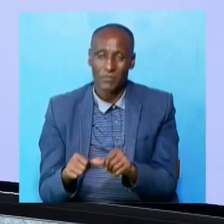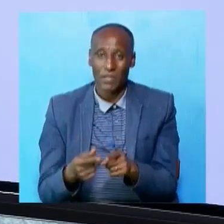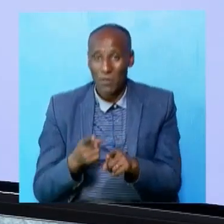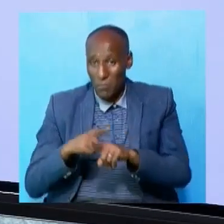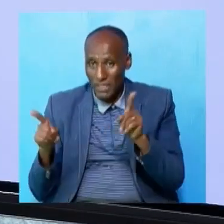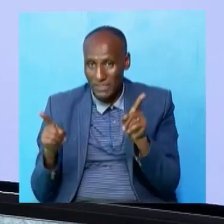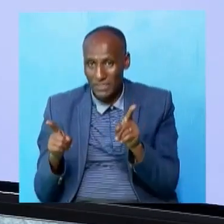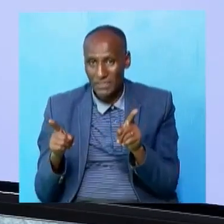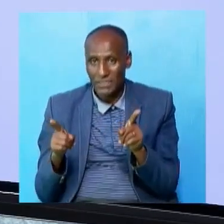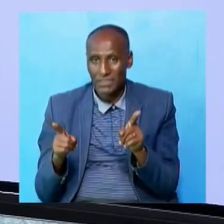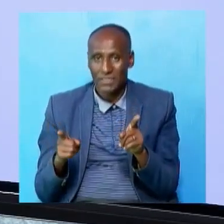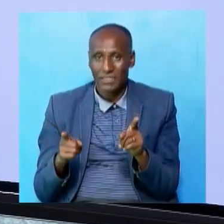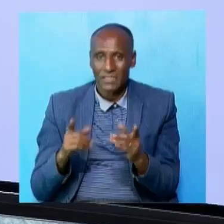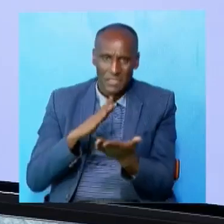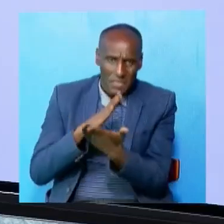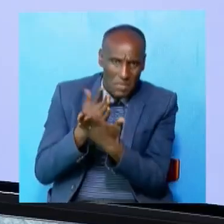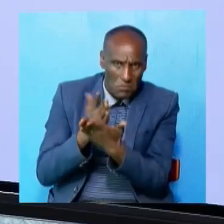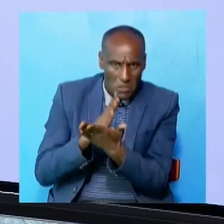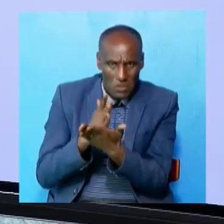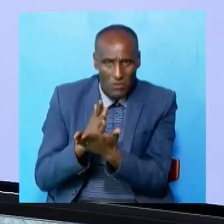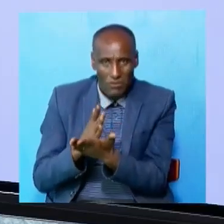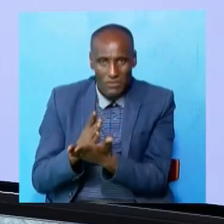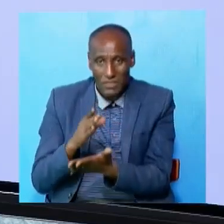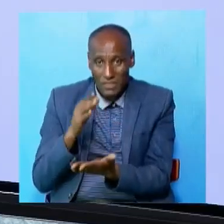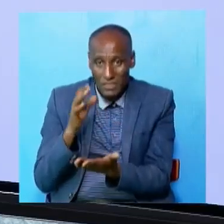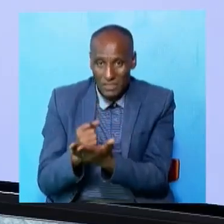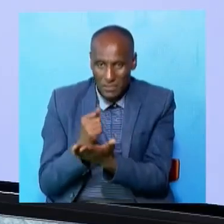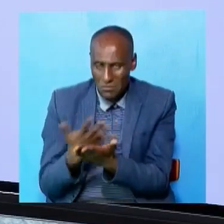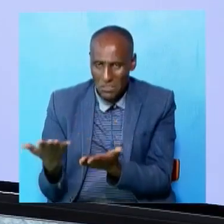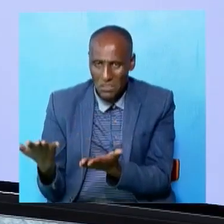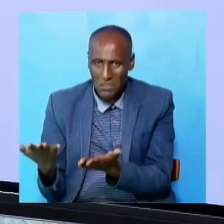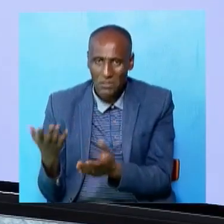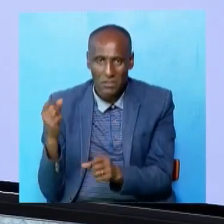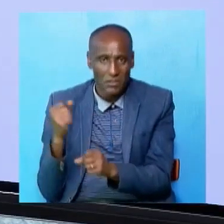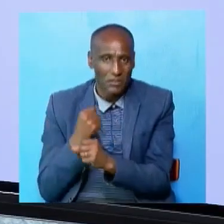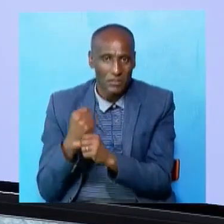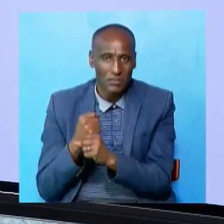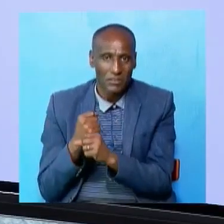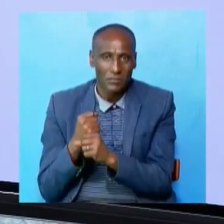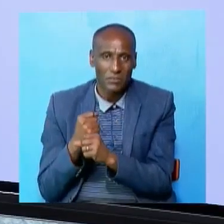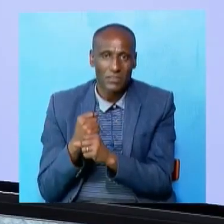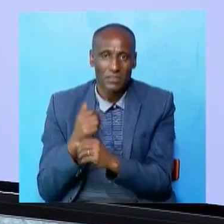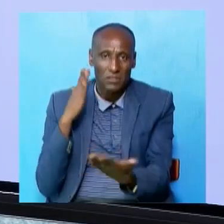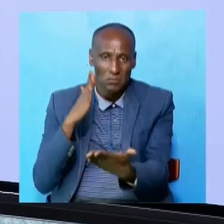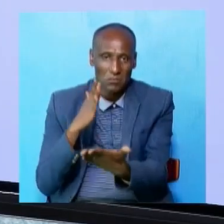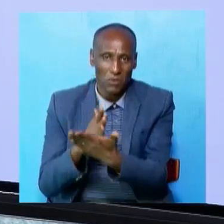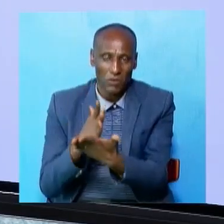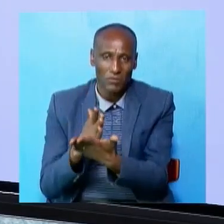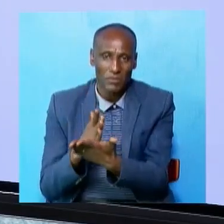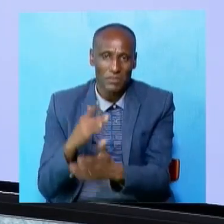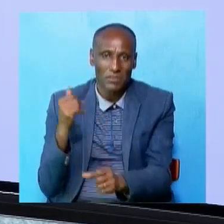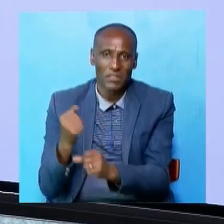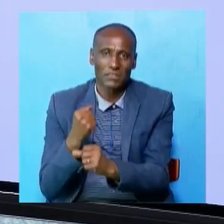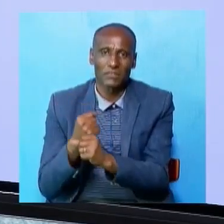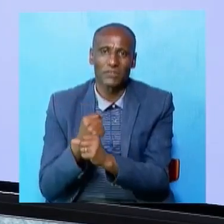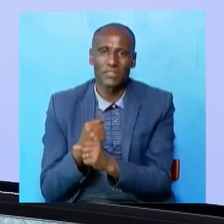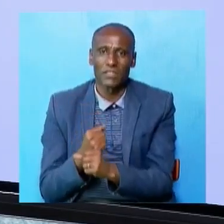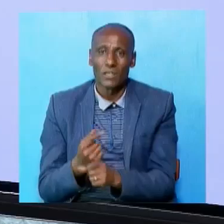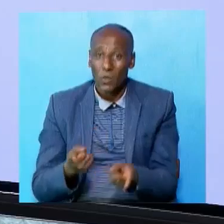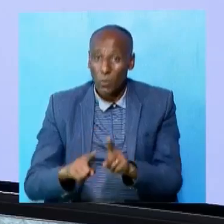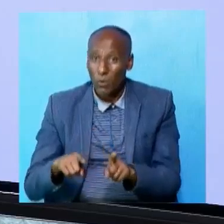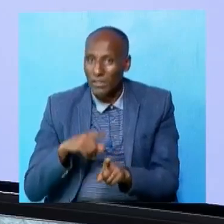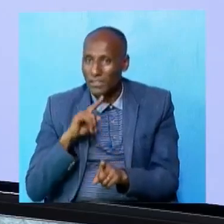But in the middle of this, something happened. Something interrupted the activity. And what is